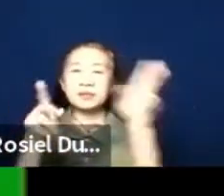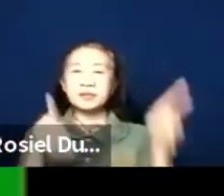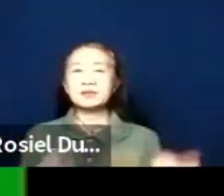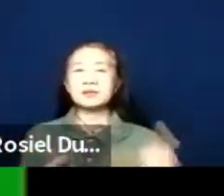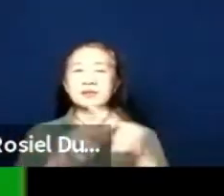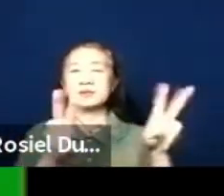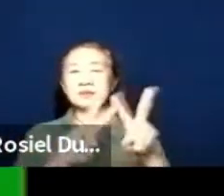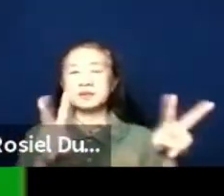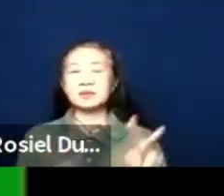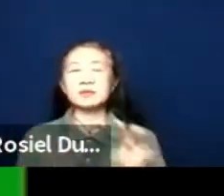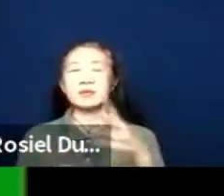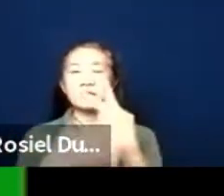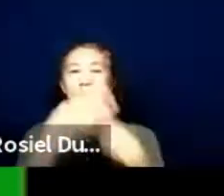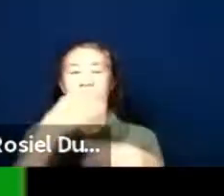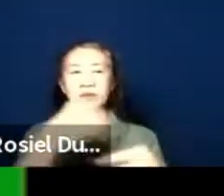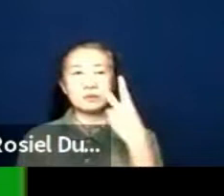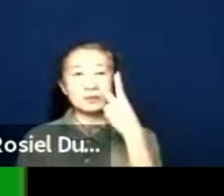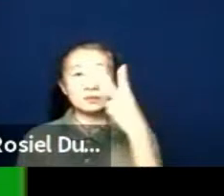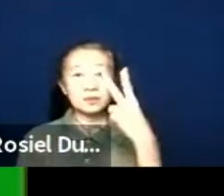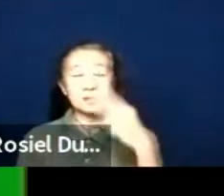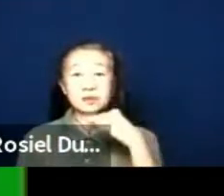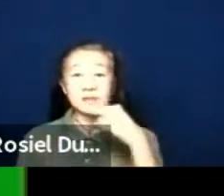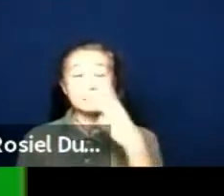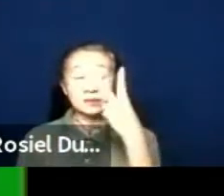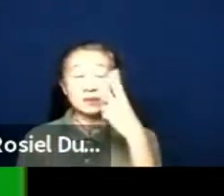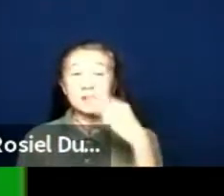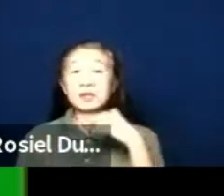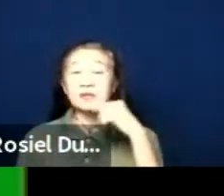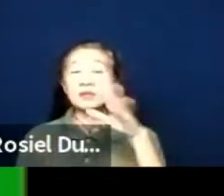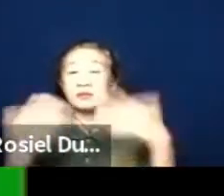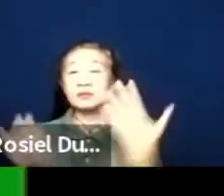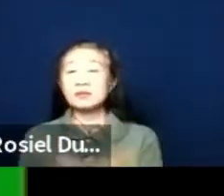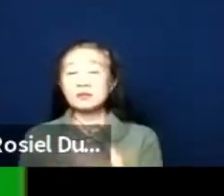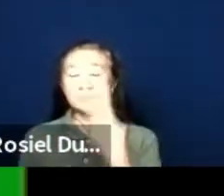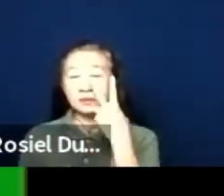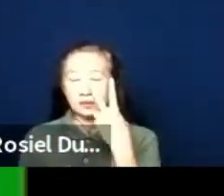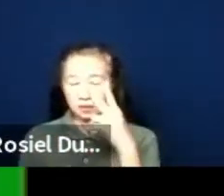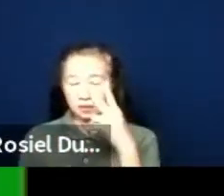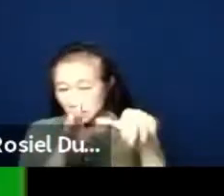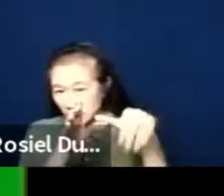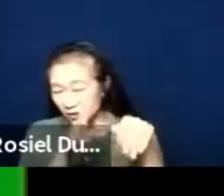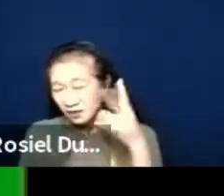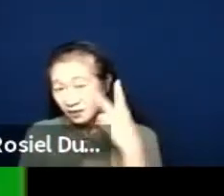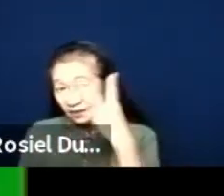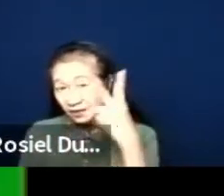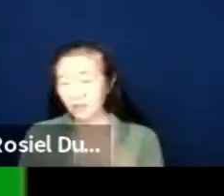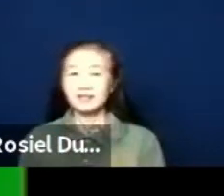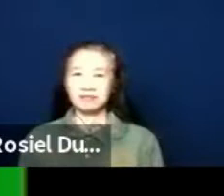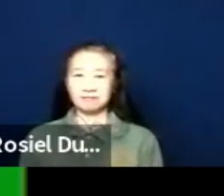both visible and invisible. So not all disabilities are visible.